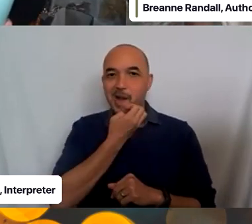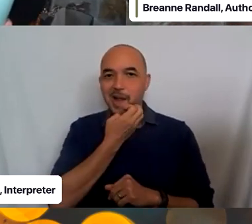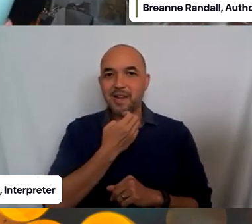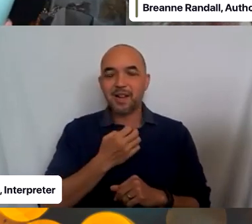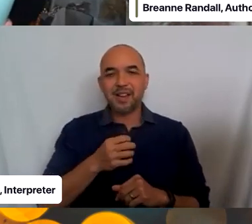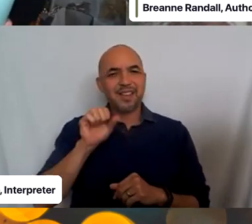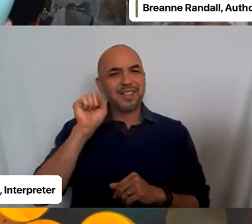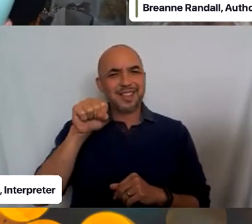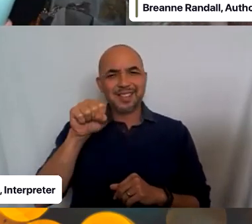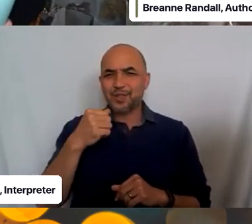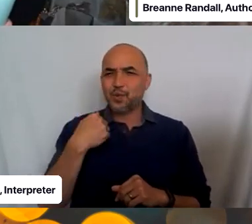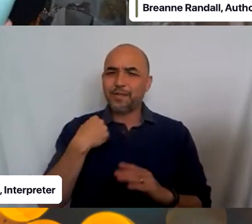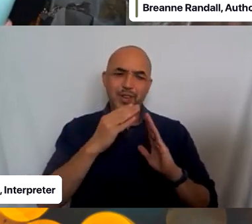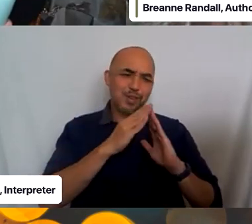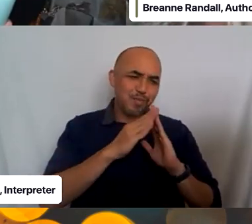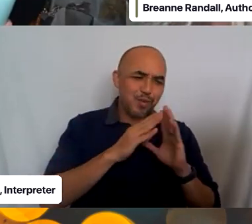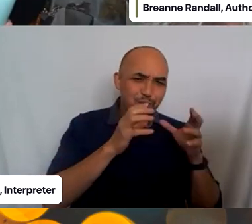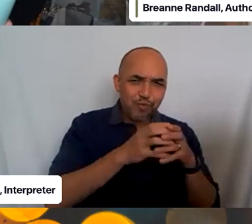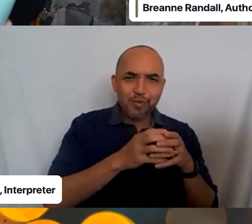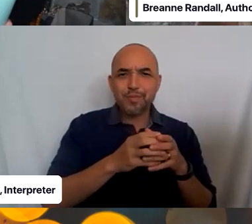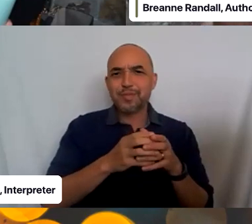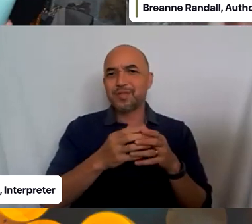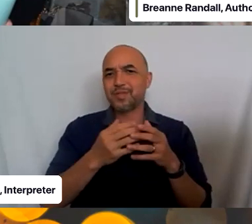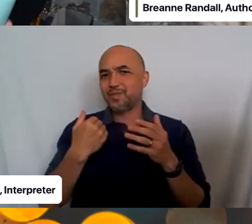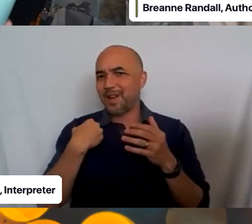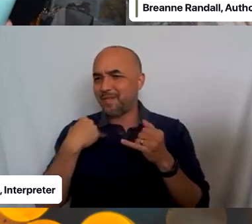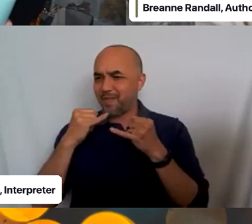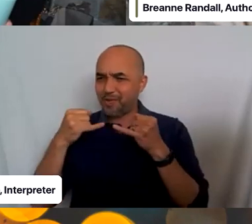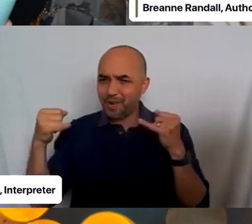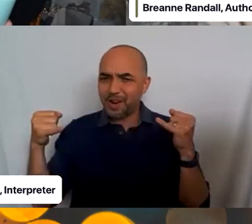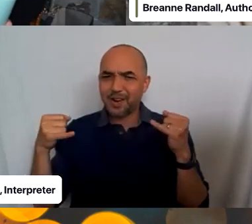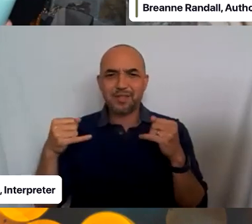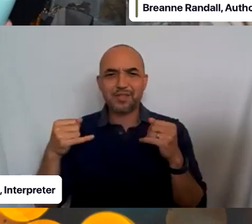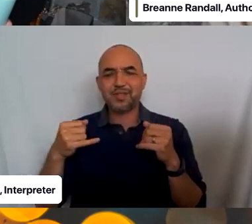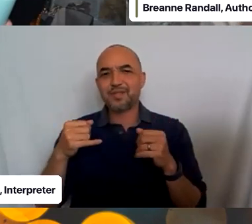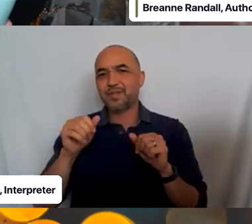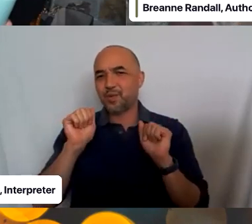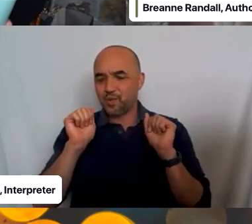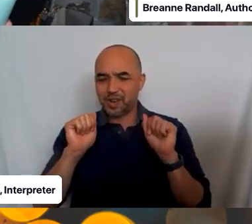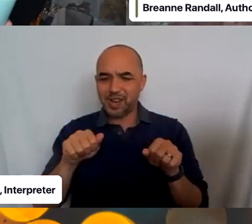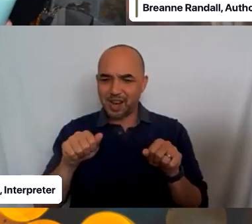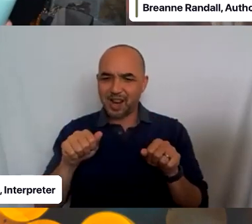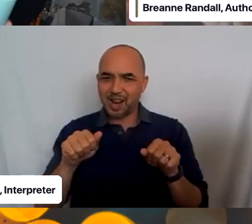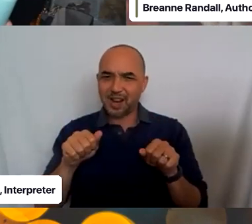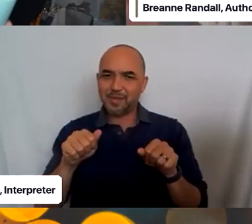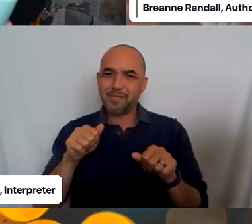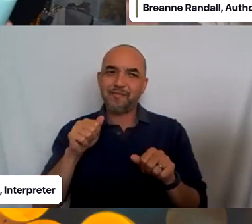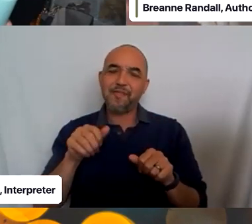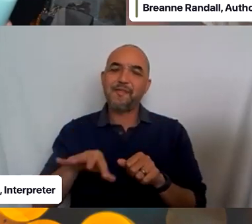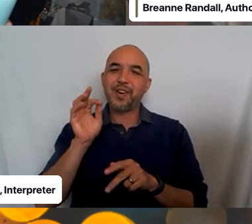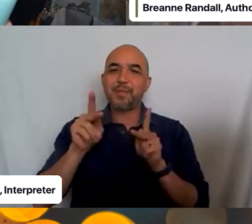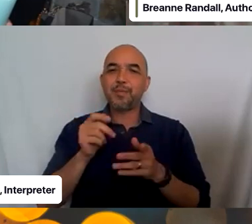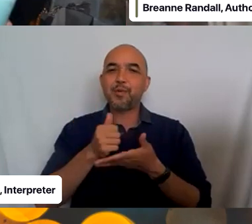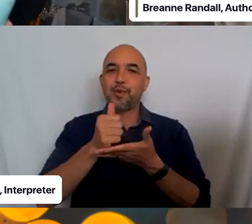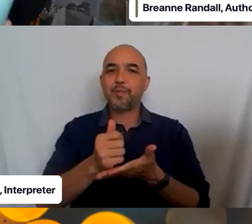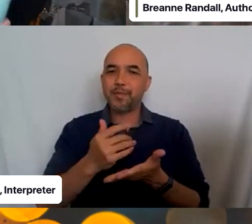there's threads and communities where you can be held accountable. I'm going to write X amount of words a day, and then you can find people who are also shooting for that goal.